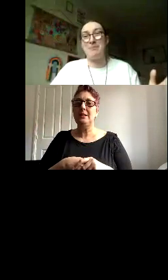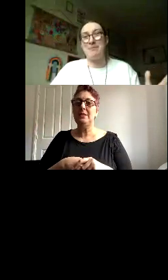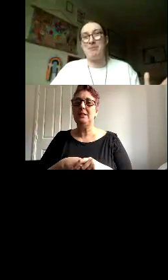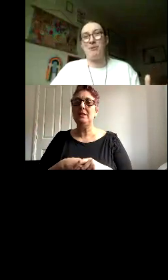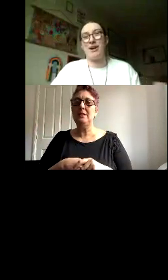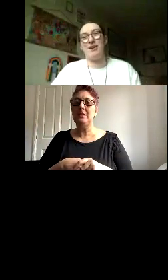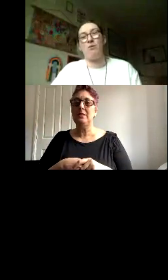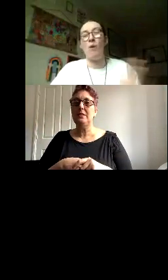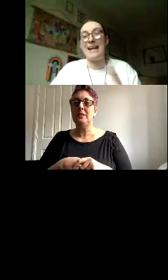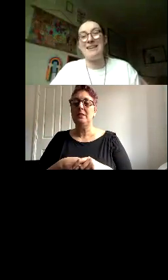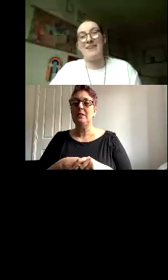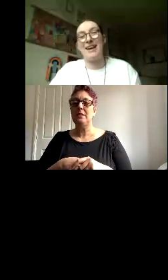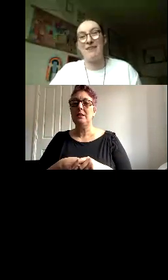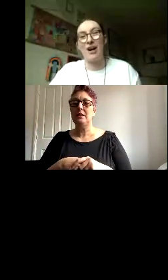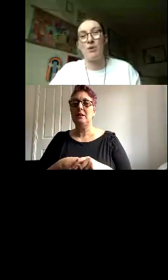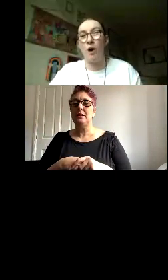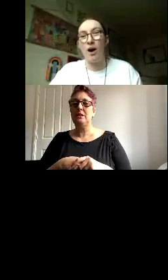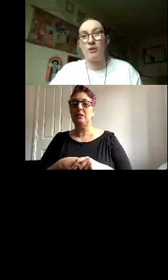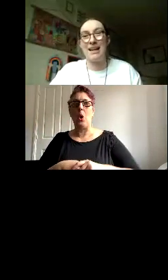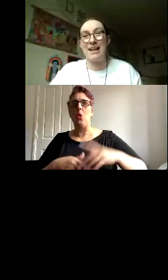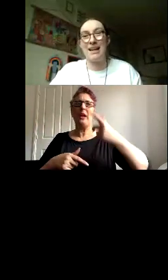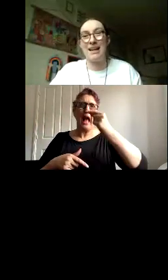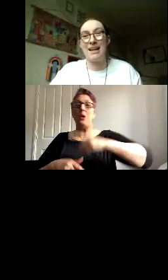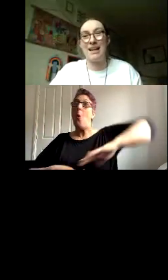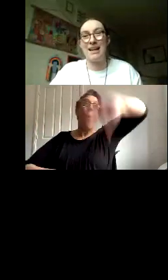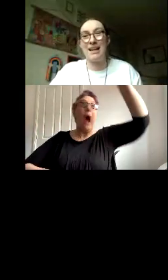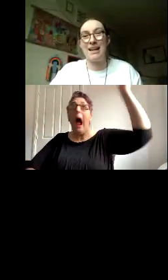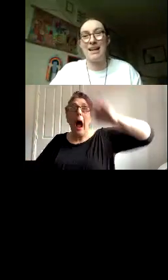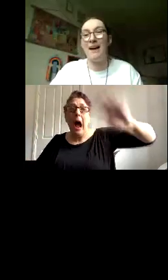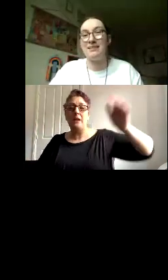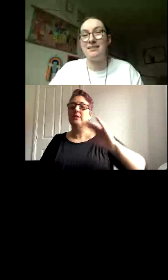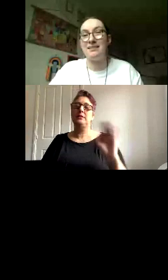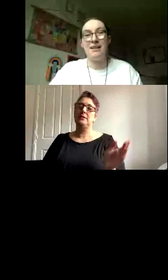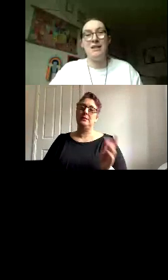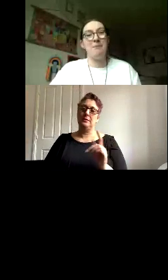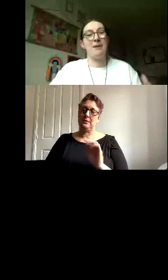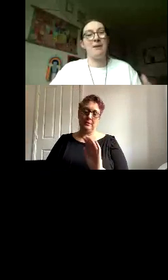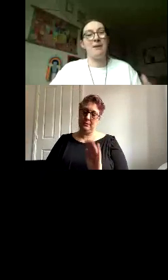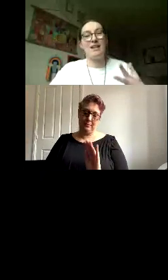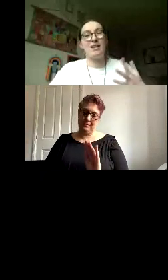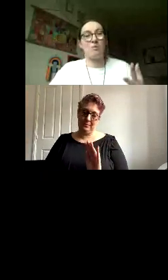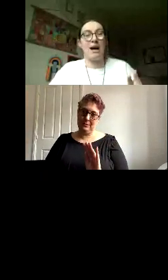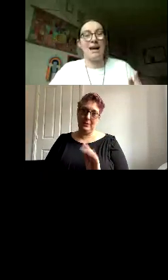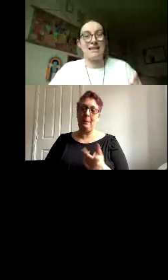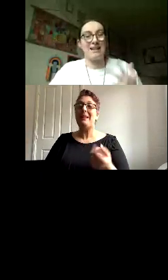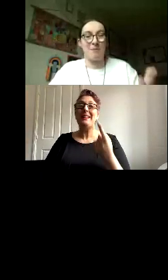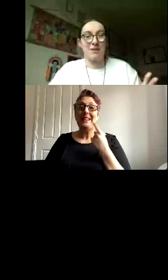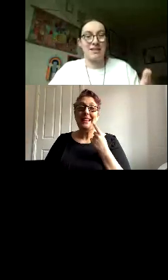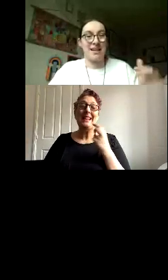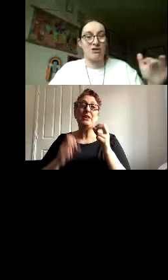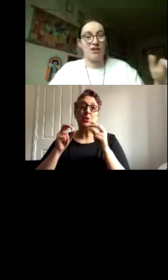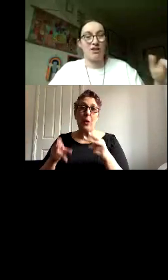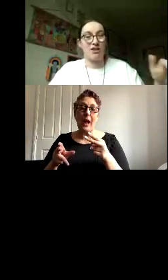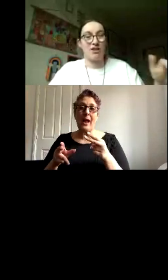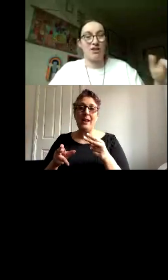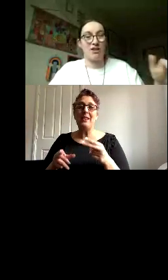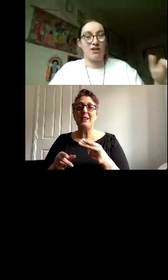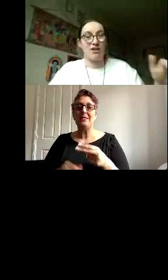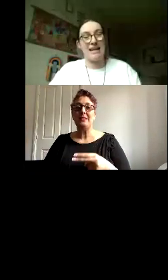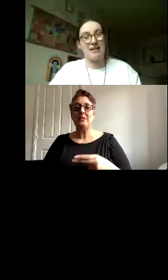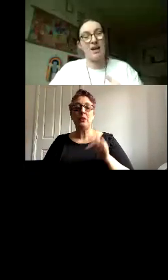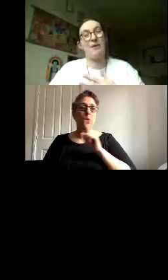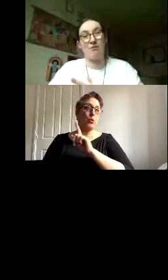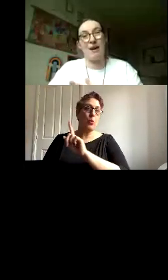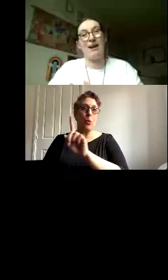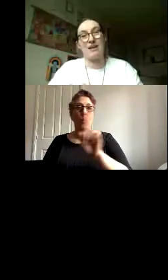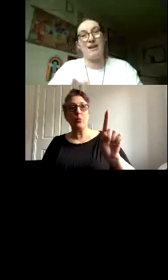I see people kind of waving very wildly in the person's face. But the easiest way to get someone's